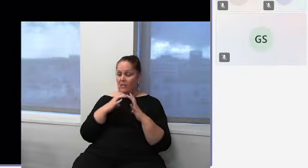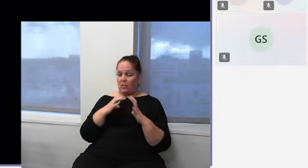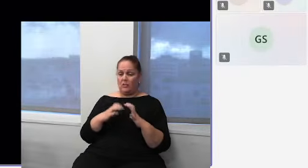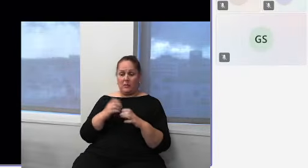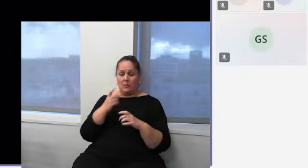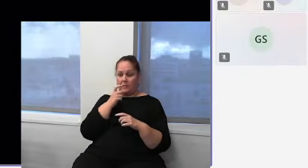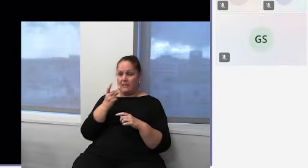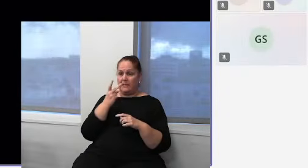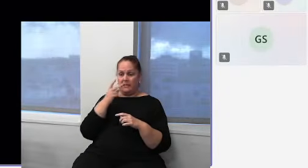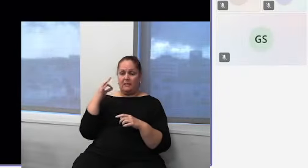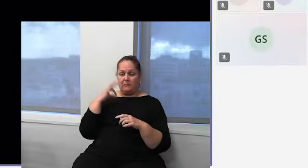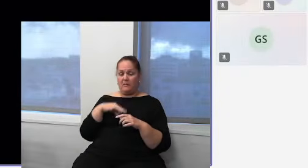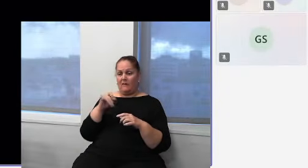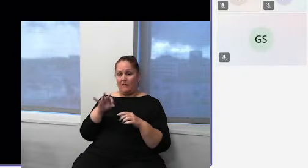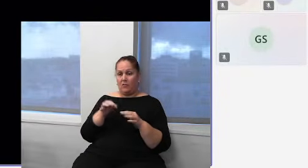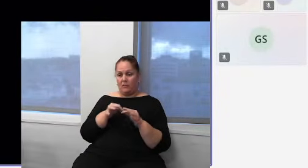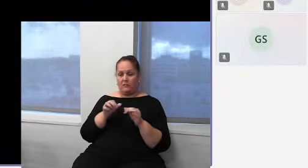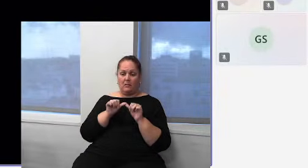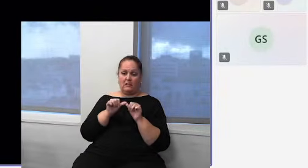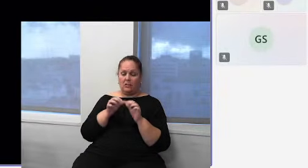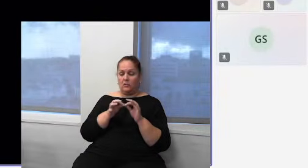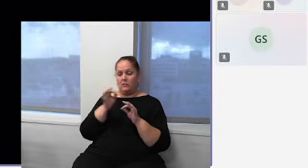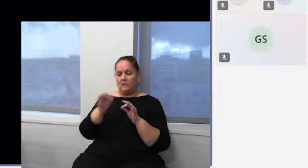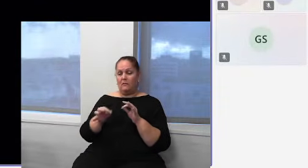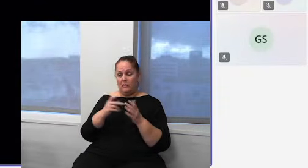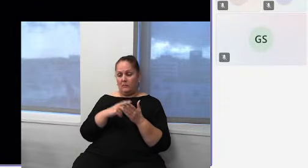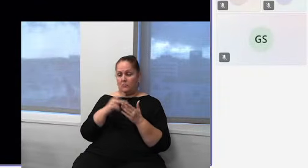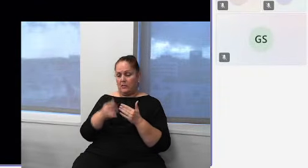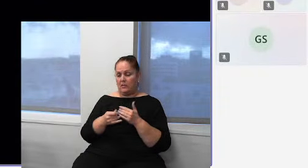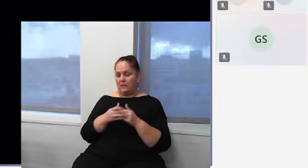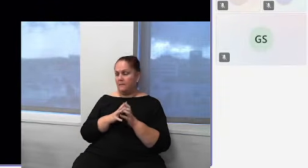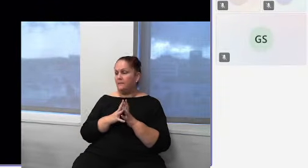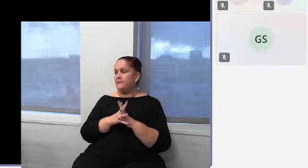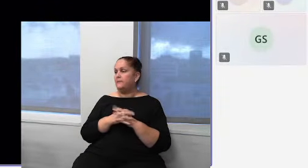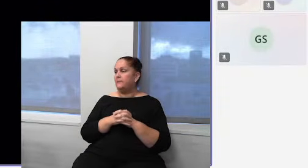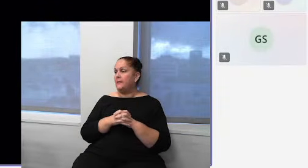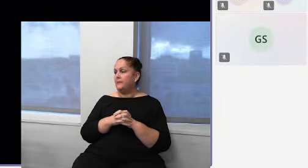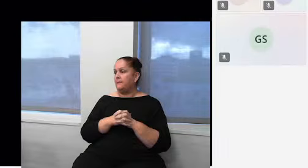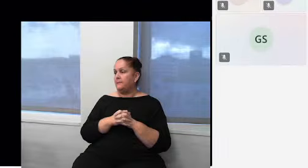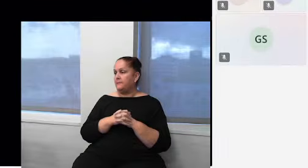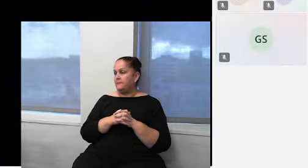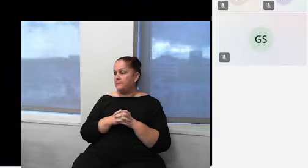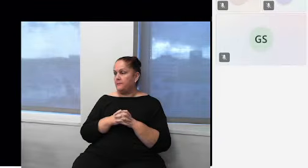effect. Customers will not see the benefit if you continue deferring projects.